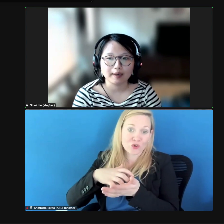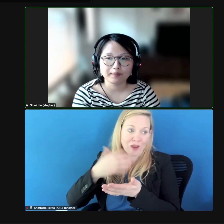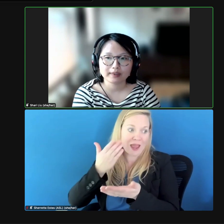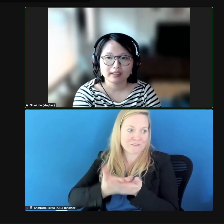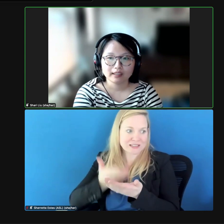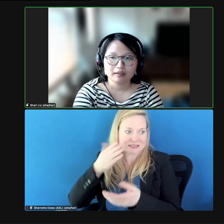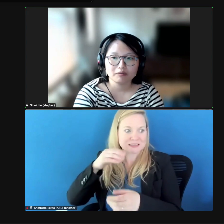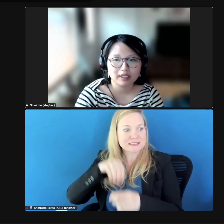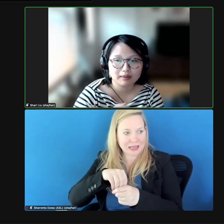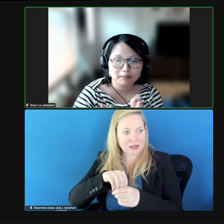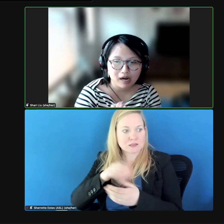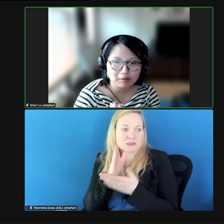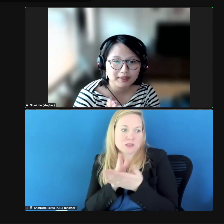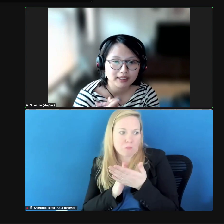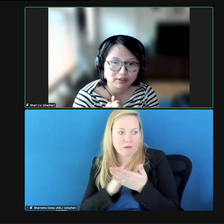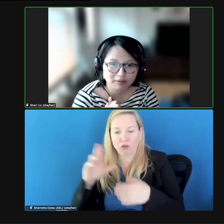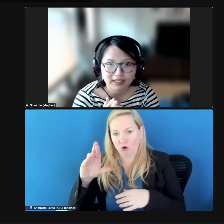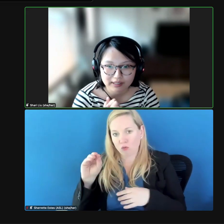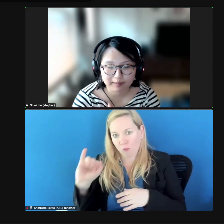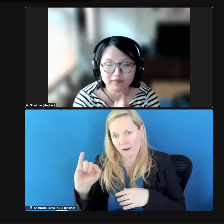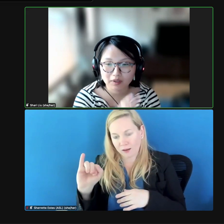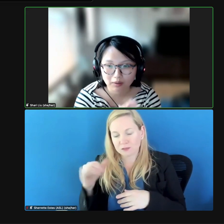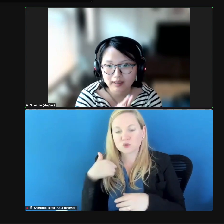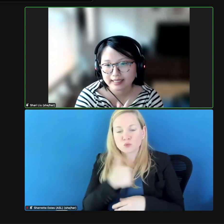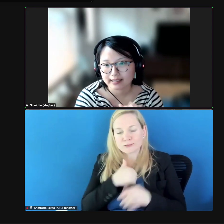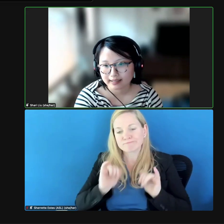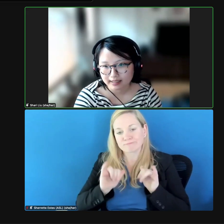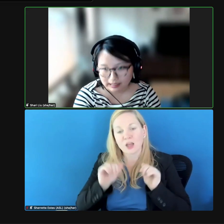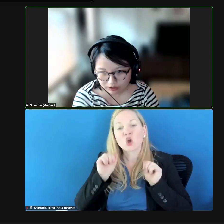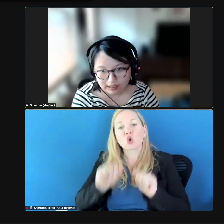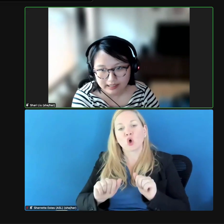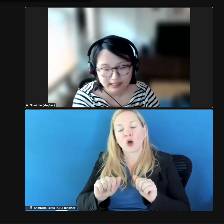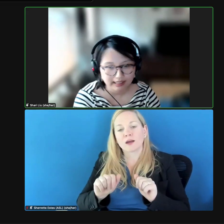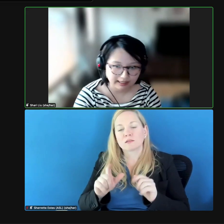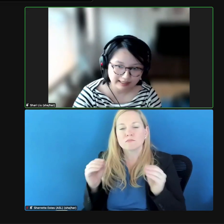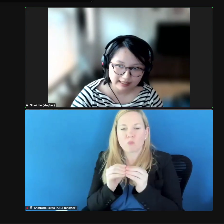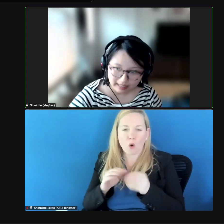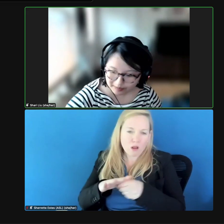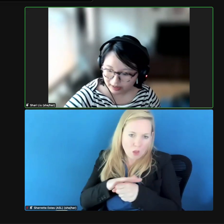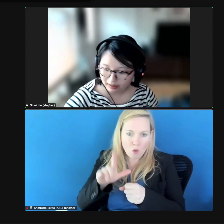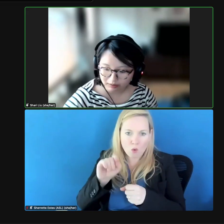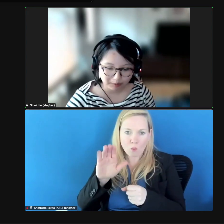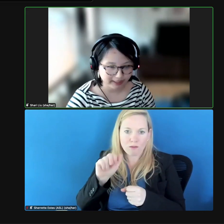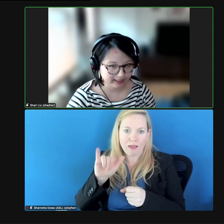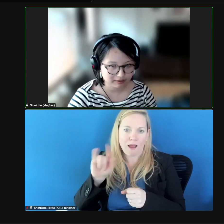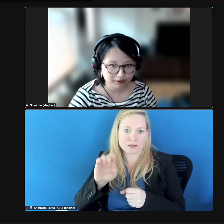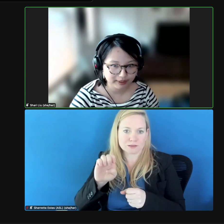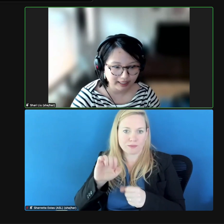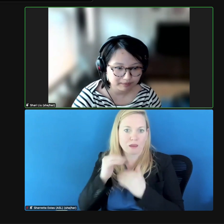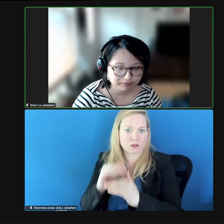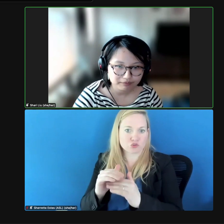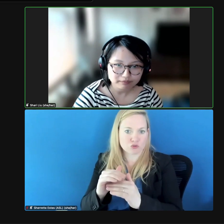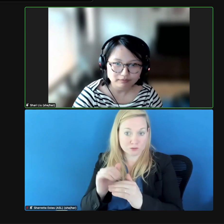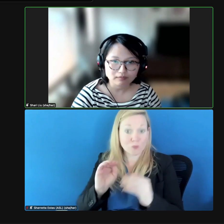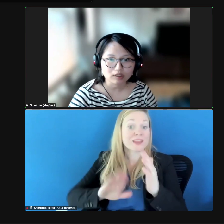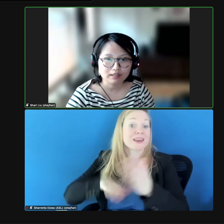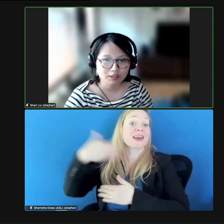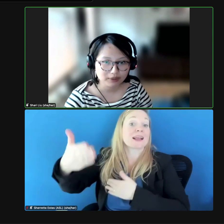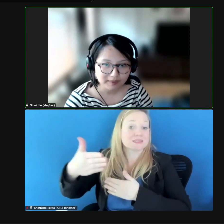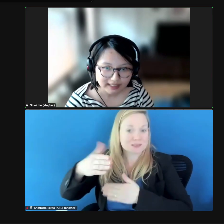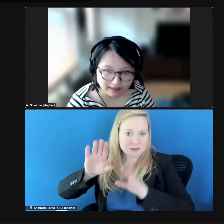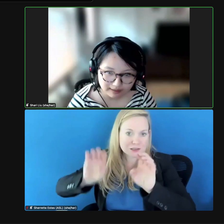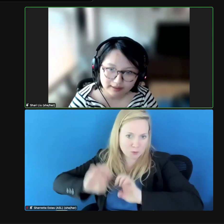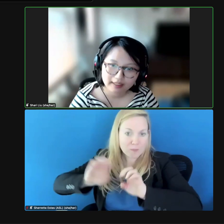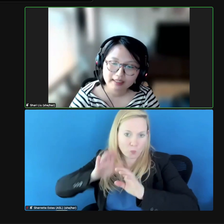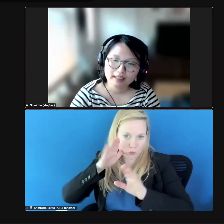that we probably could do a better job of localizing this construct in the next attempt, and we're planning on doing that. So